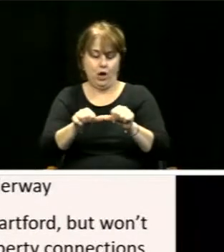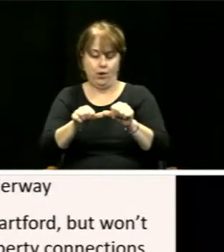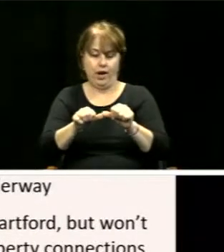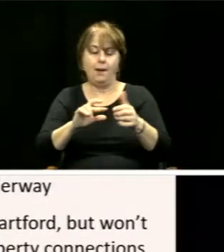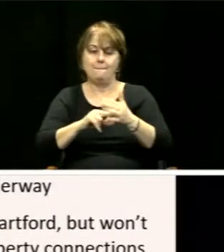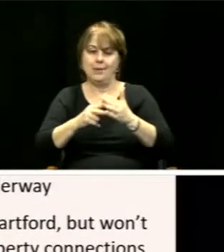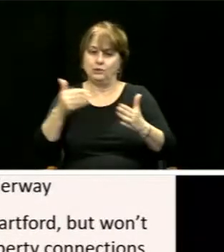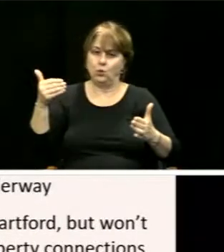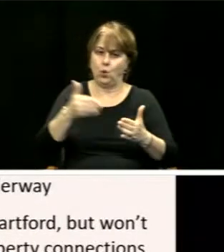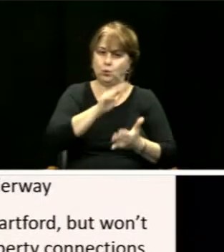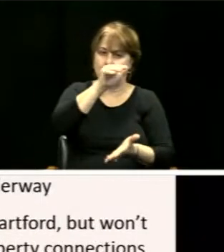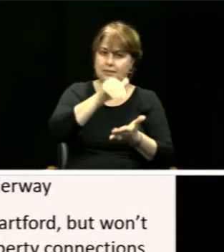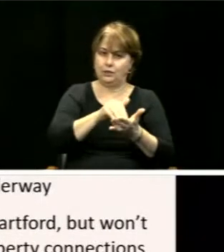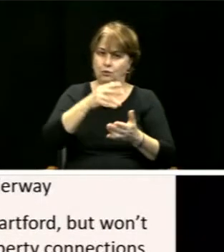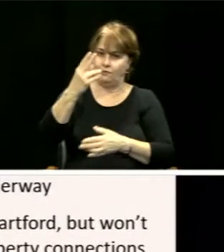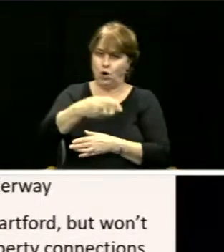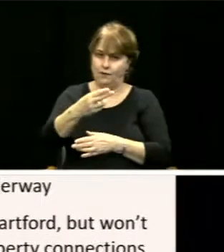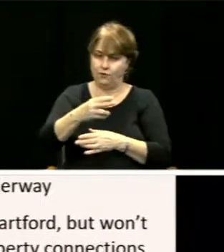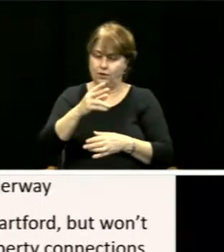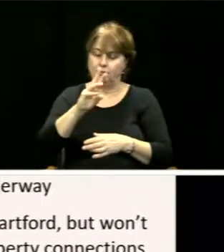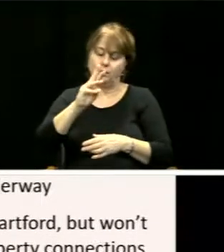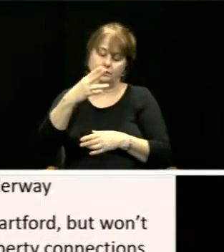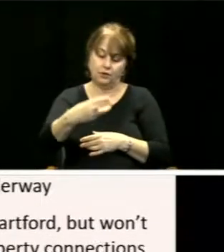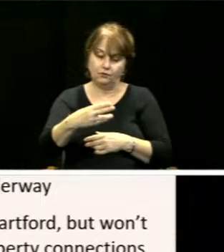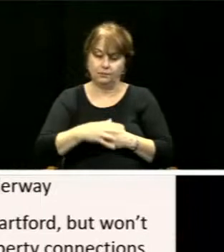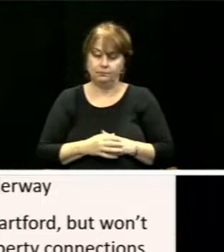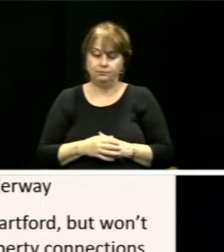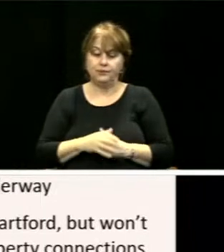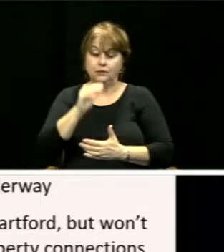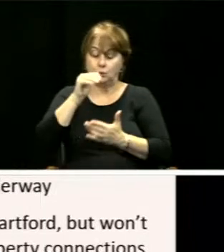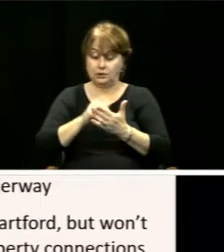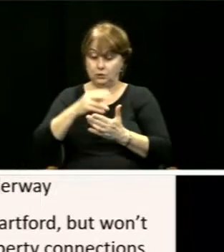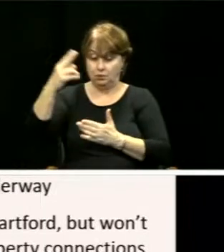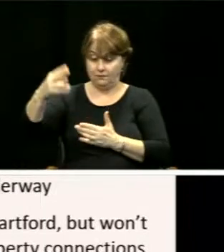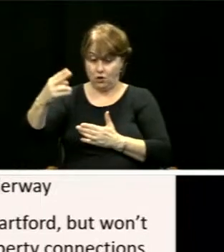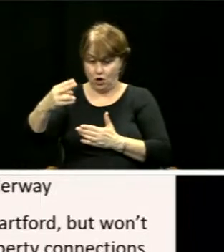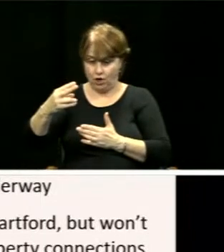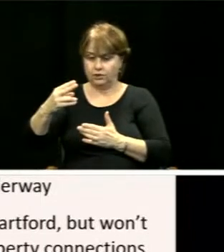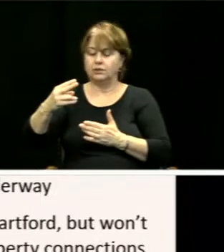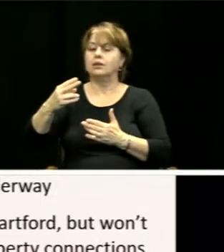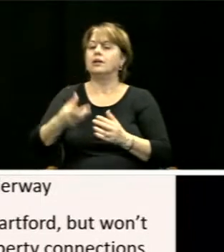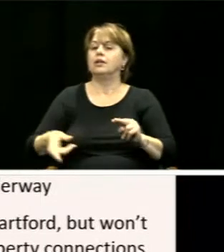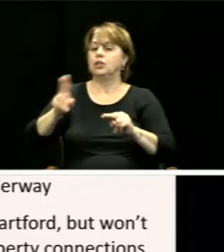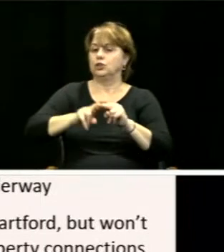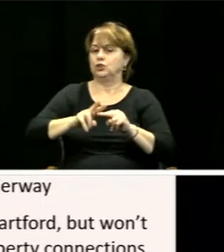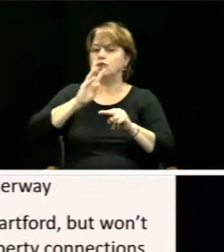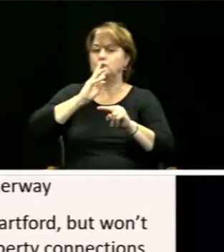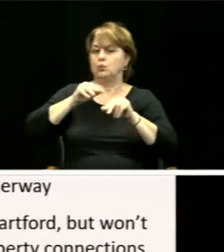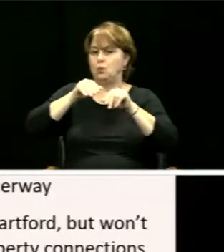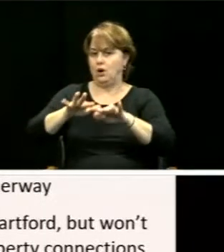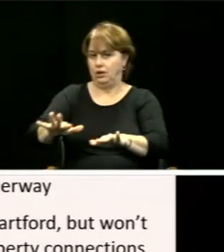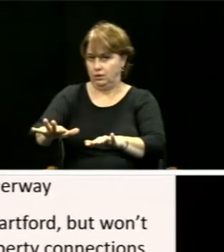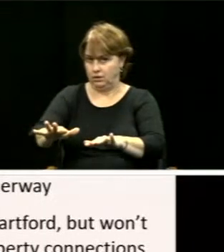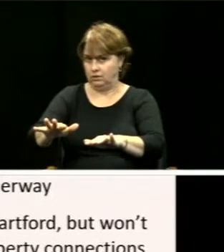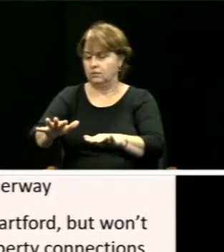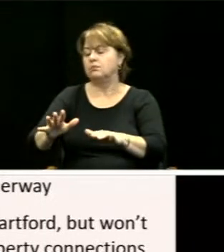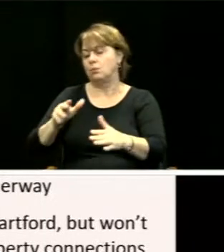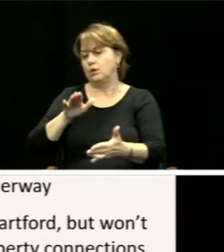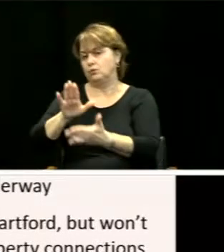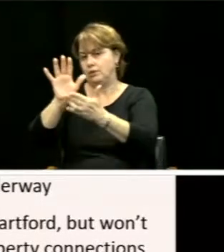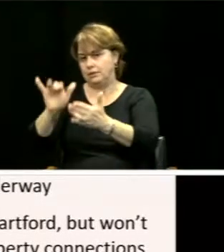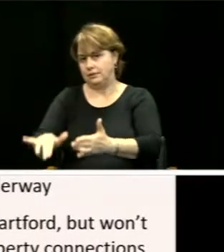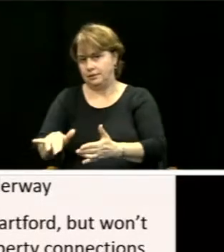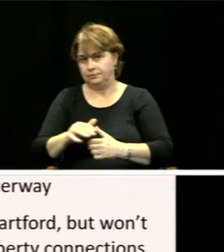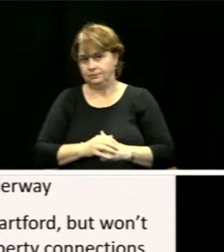Hartford. Addressing the project closer to the center of Hartford, the sewer surcharging that's going on there will take the removal of those private connections that I